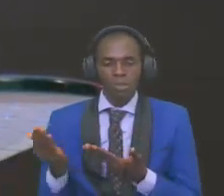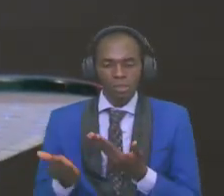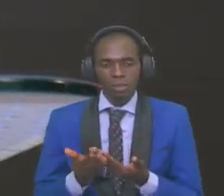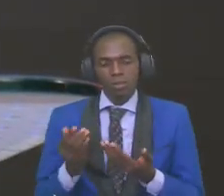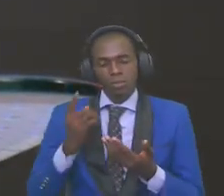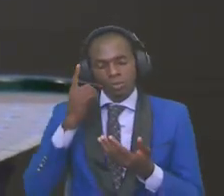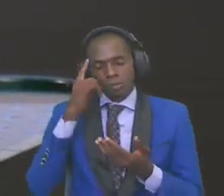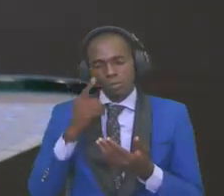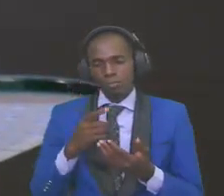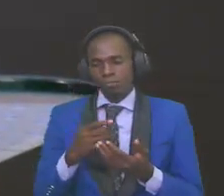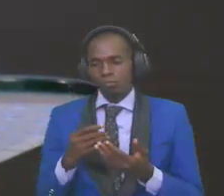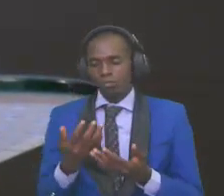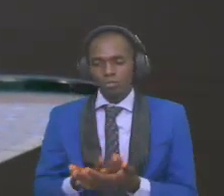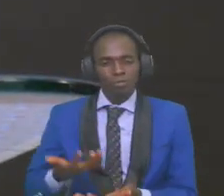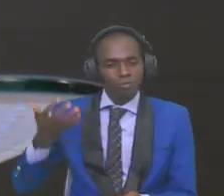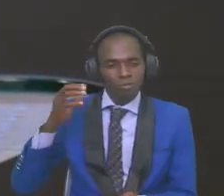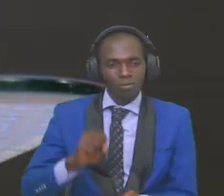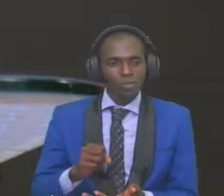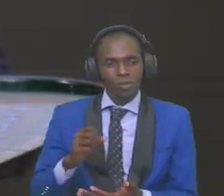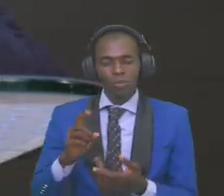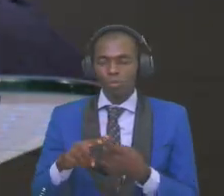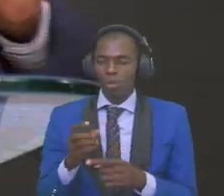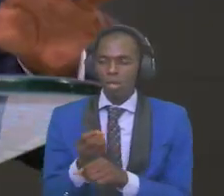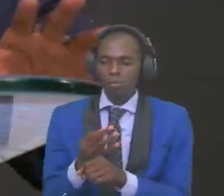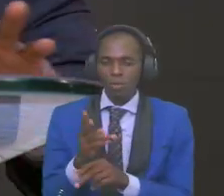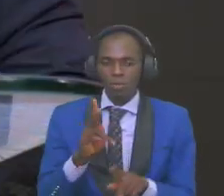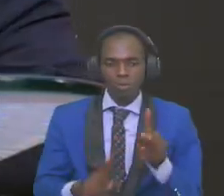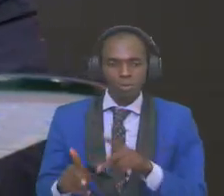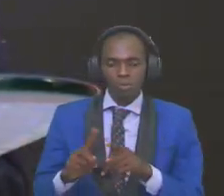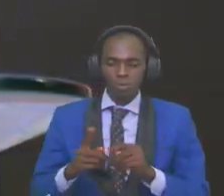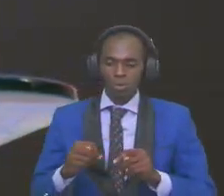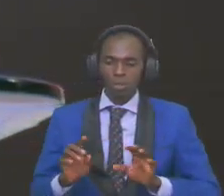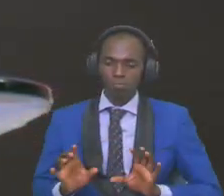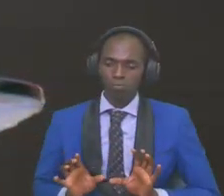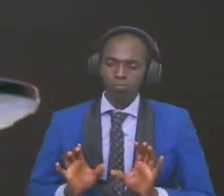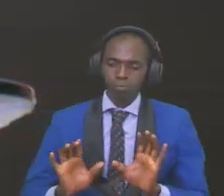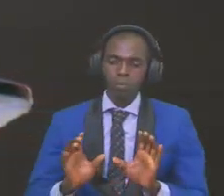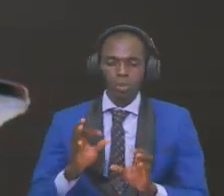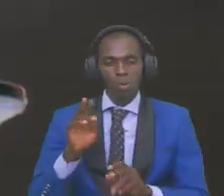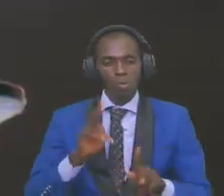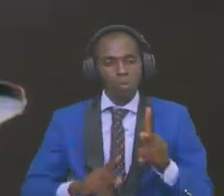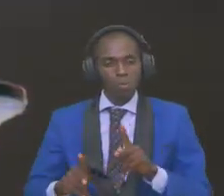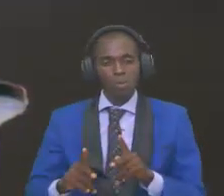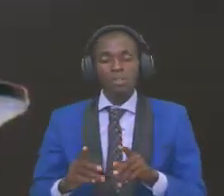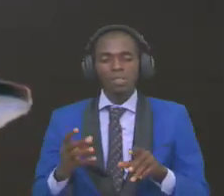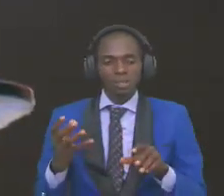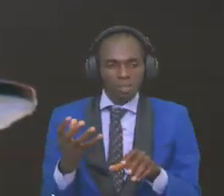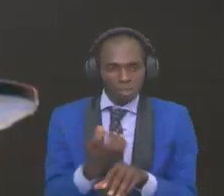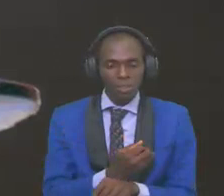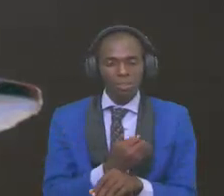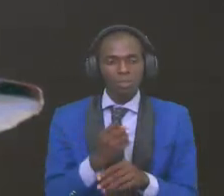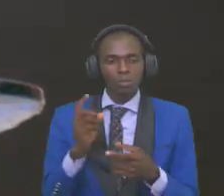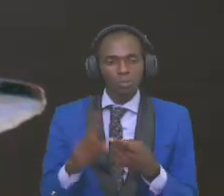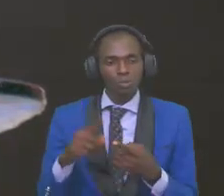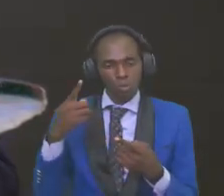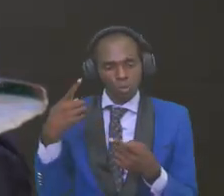luxury, to the advice of people, to the push of people. Take heed to the ministry that